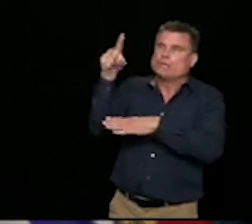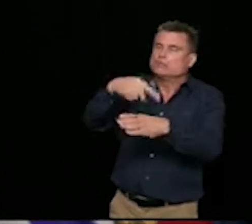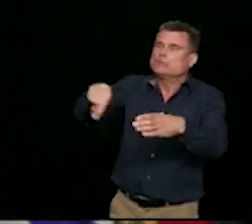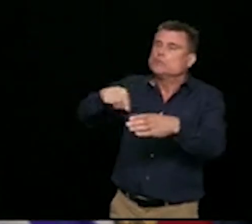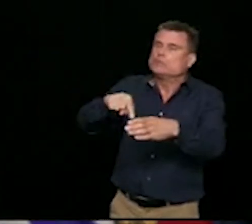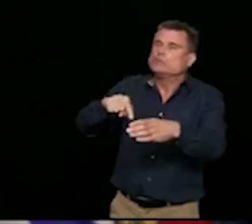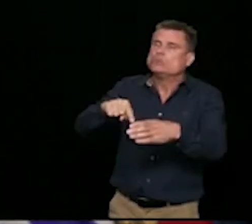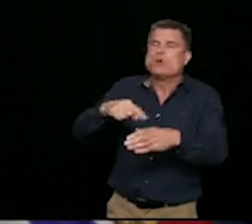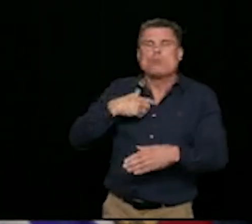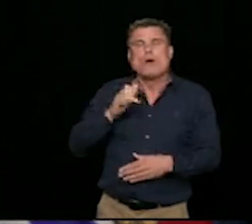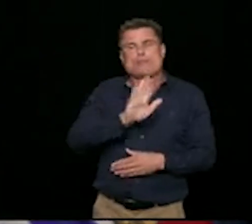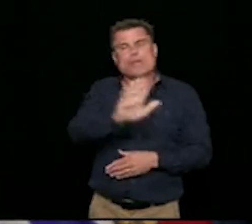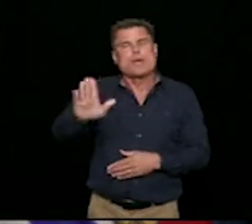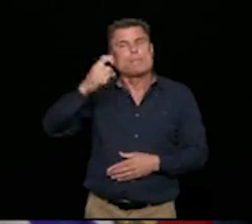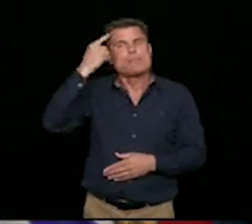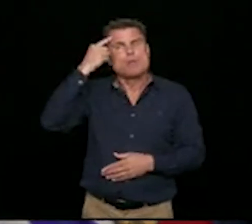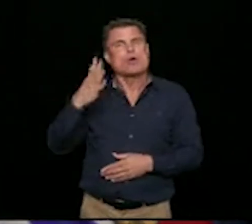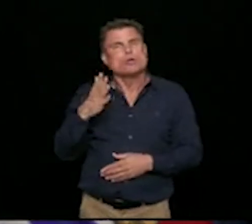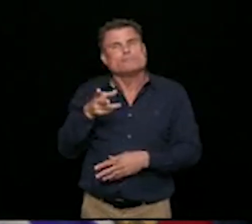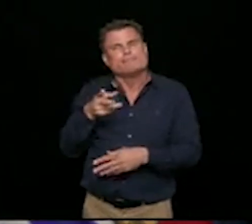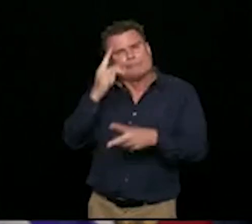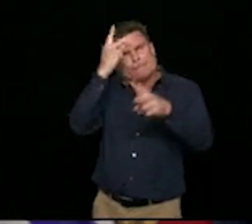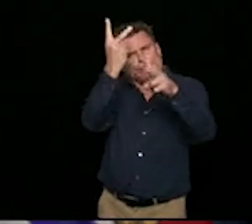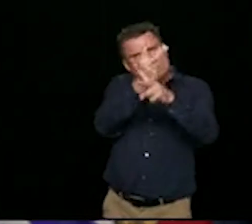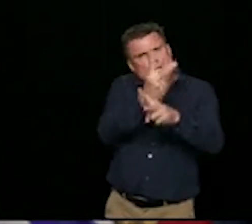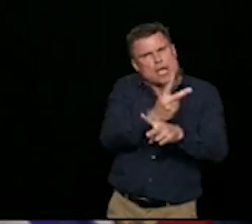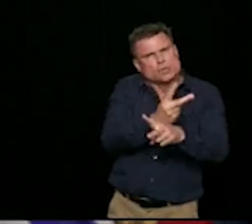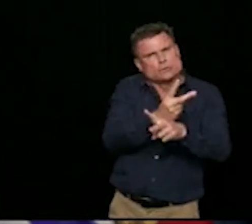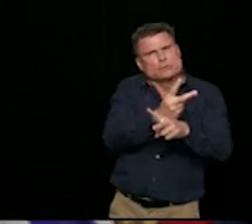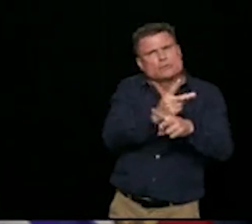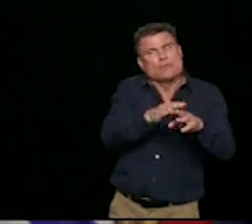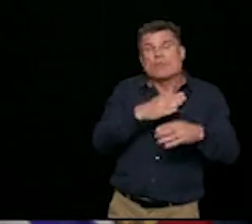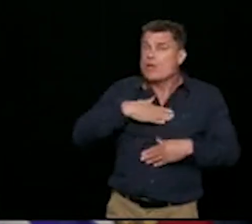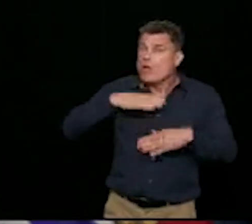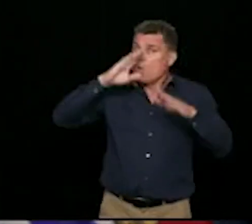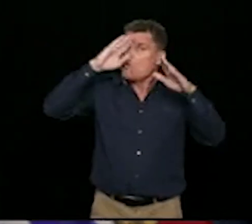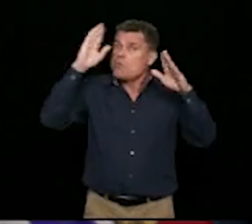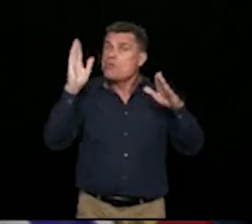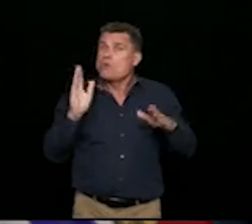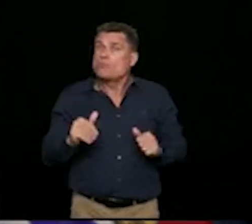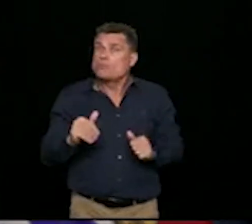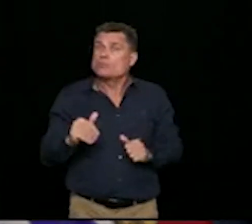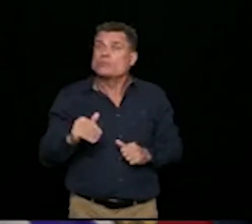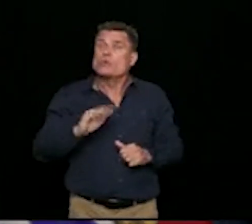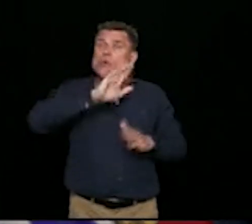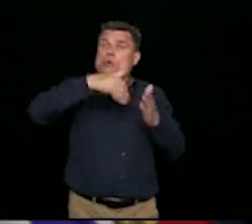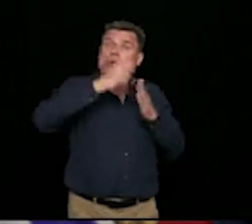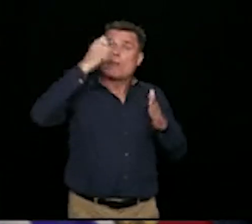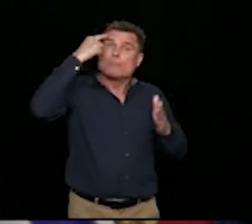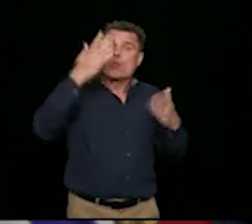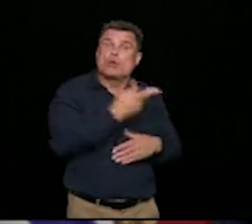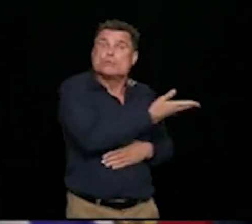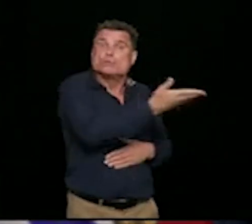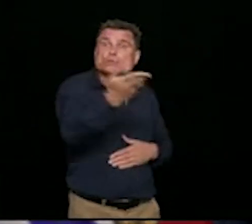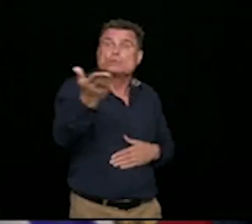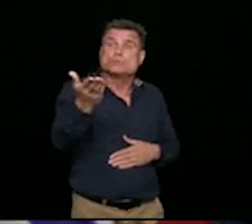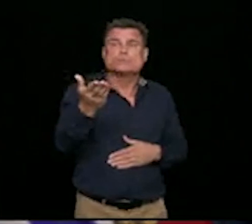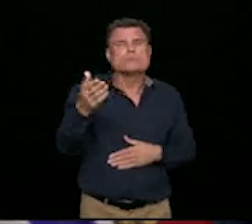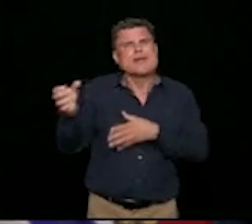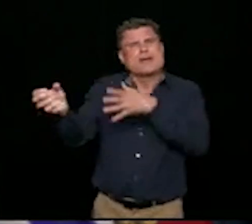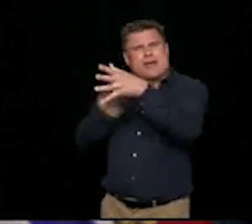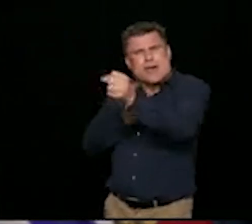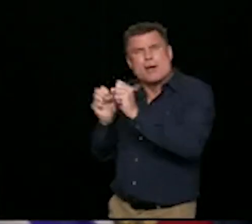workers who are asking for their connections to maintain with their employers. So I expect all those employers